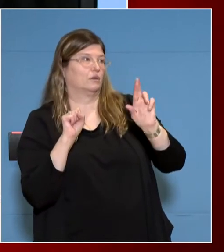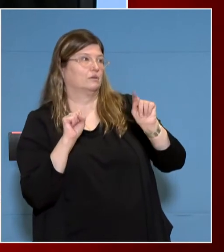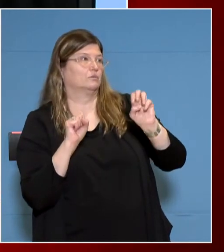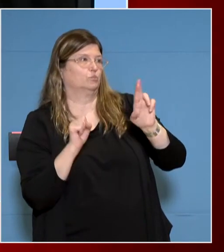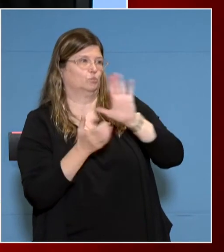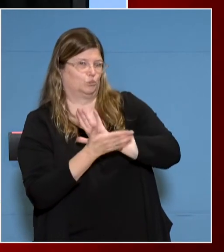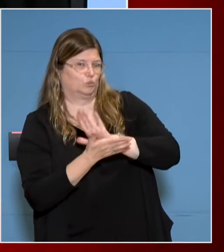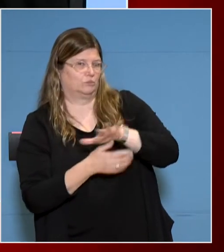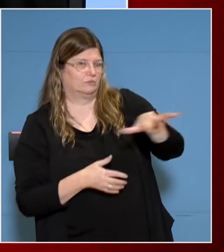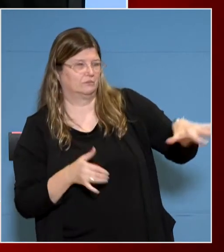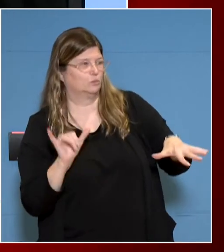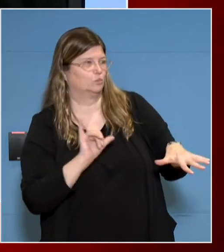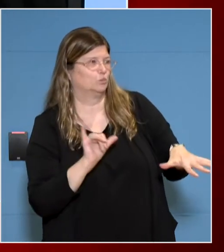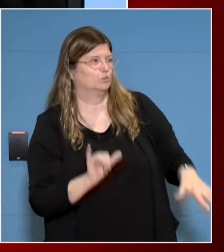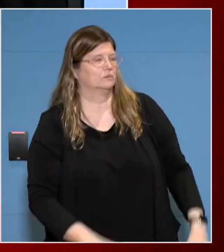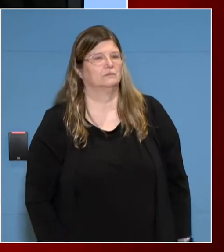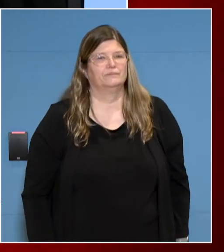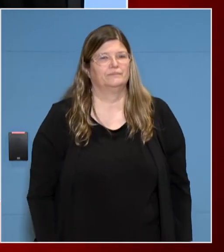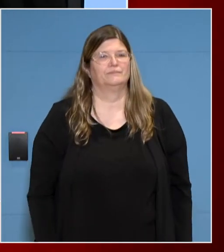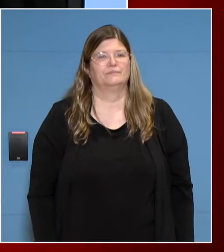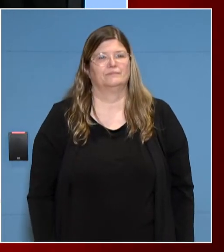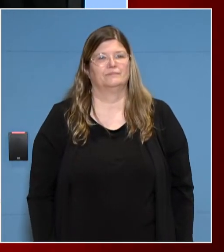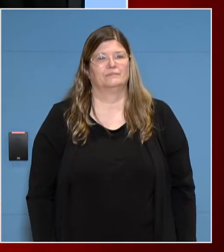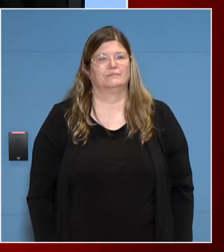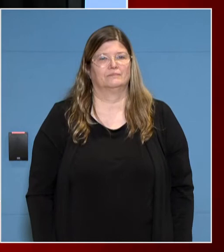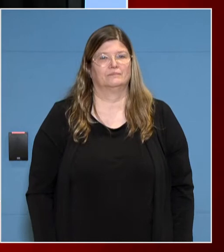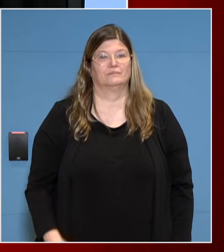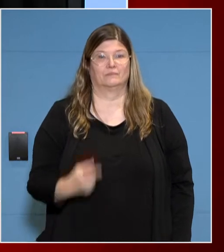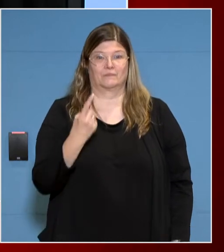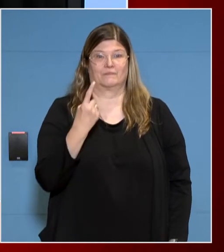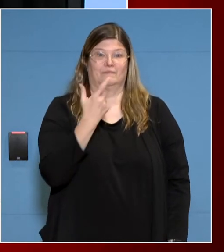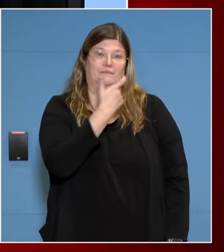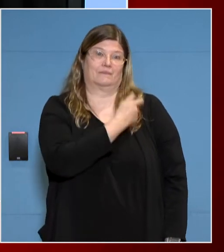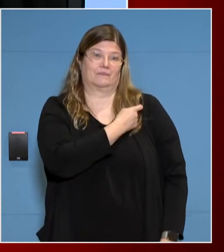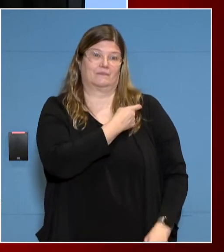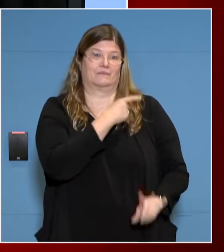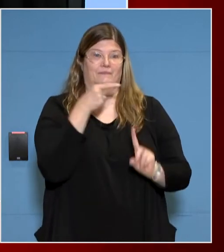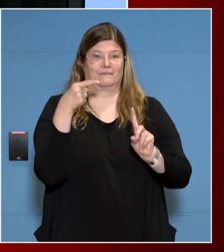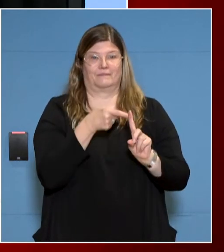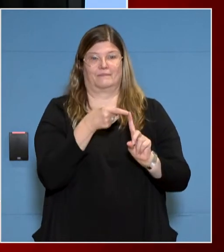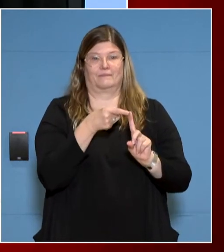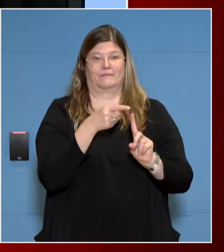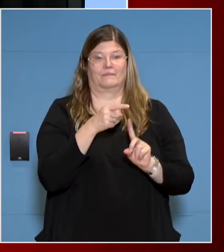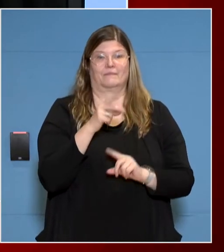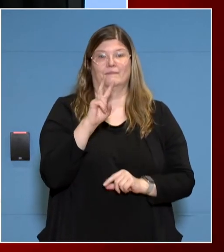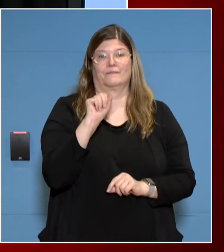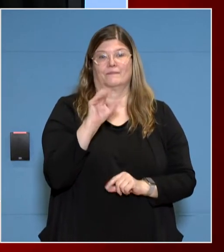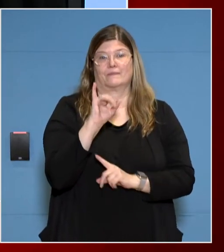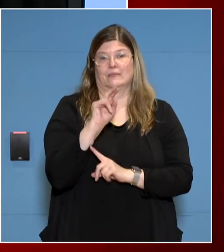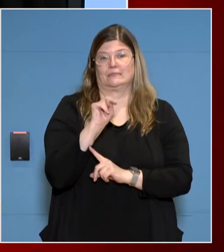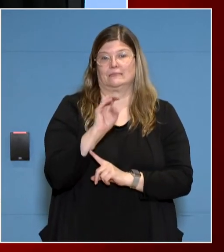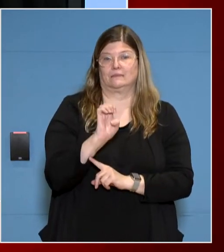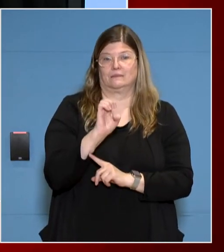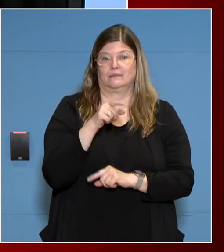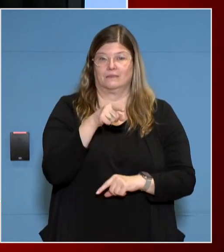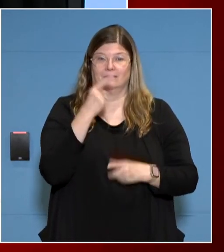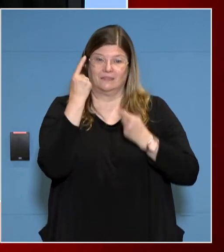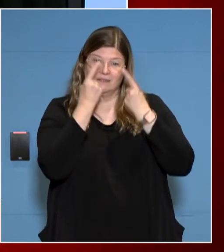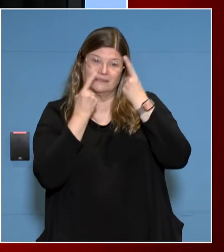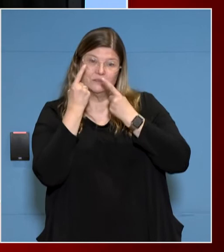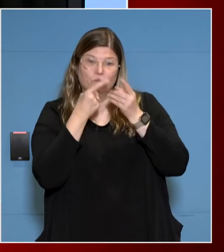Yes. Just one last vax and one off topic, if I could. On the vaccine, are you considering, or do you have the authority to require either